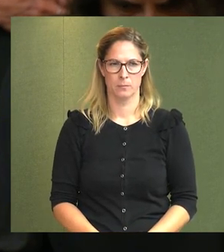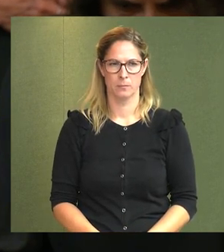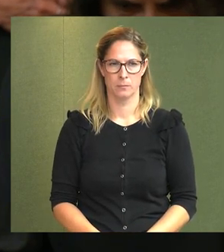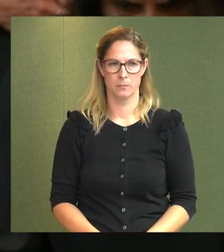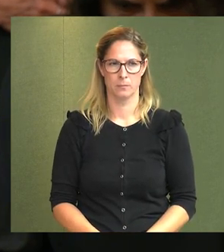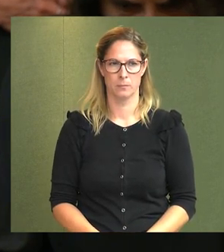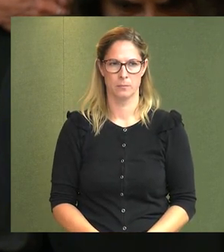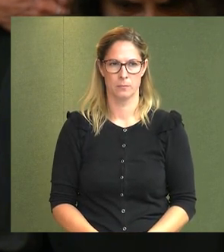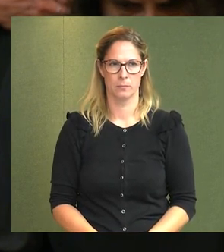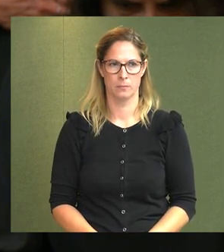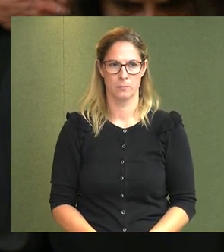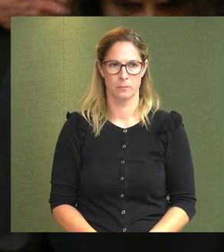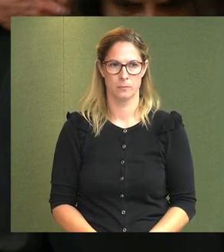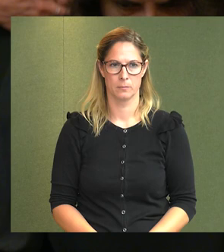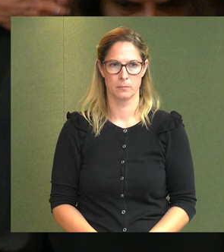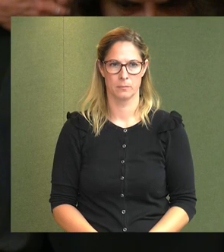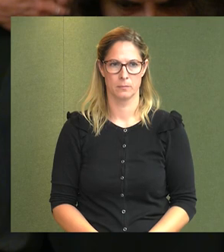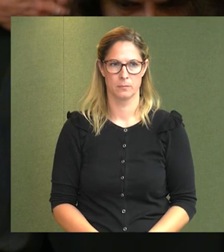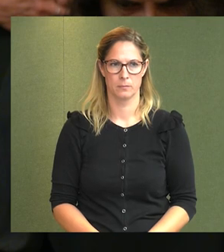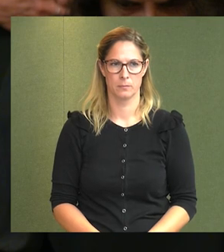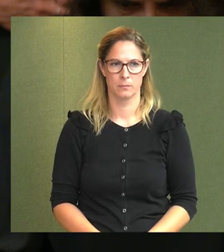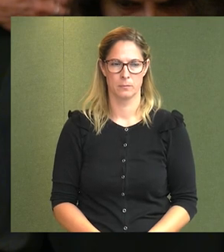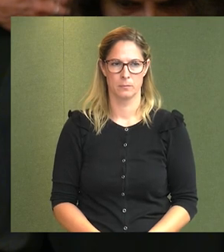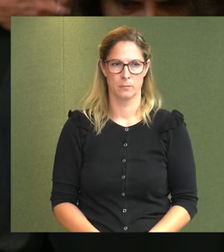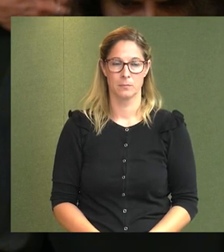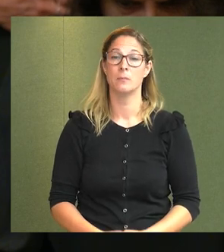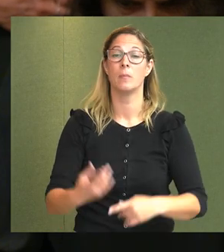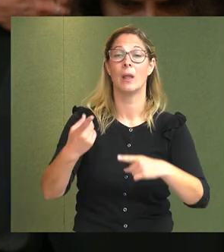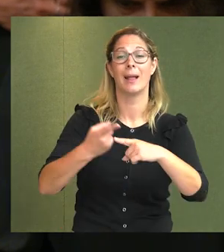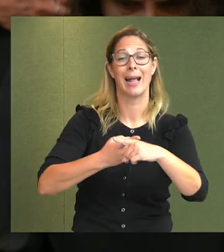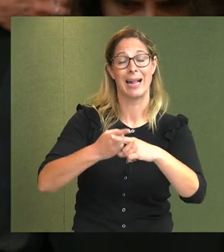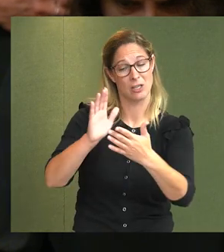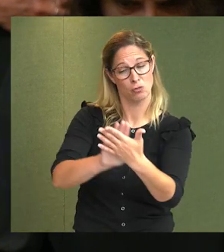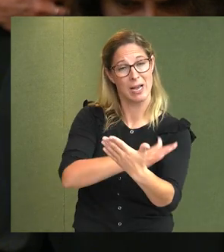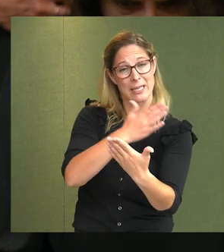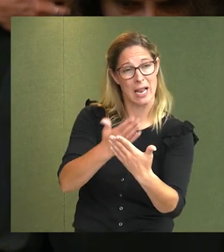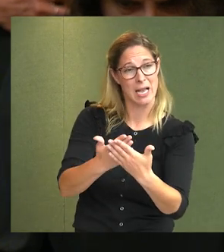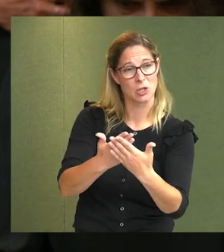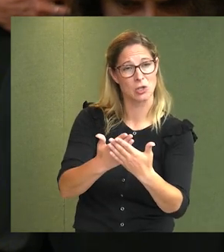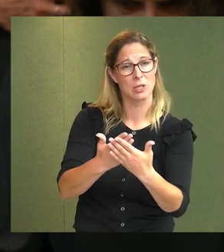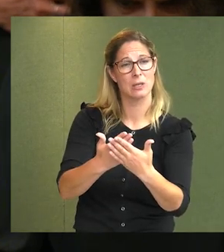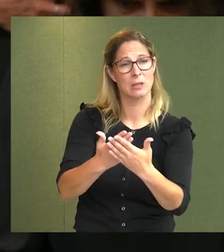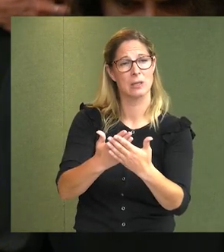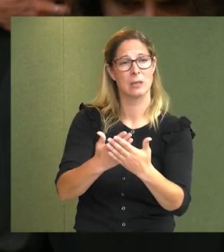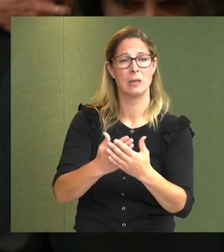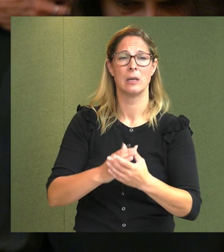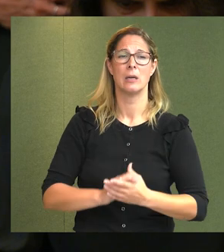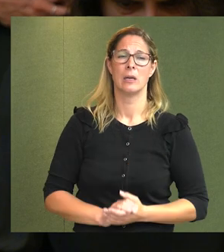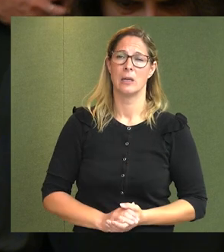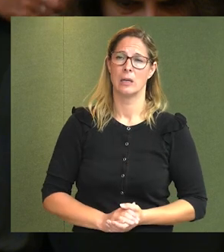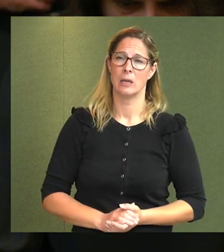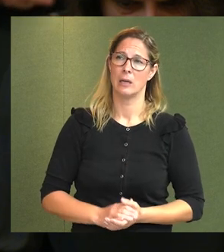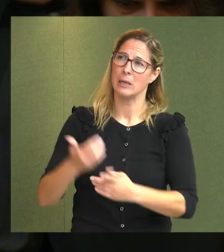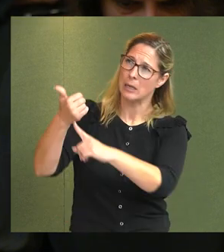Om Shanti Shanti Shanti. In English, this translates to, lead us from ignorance to